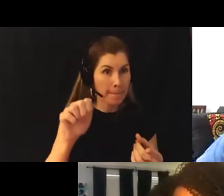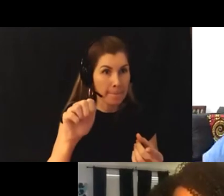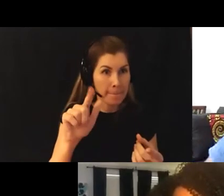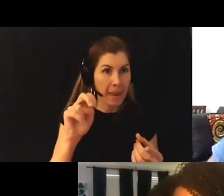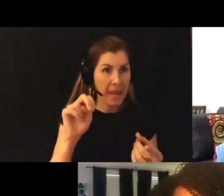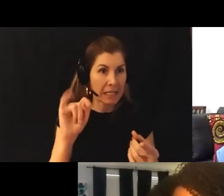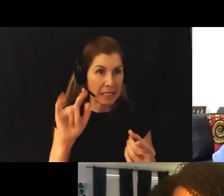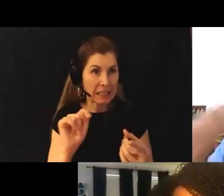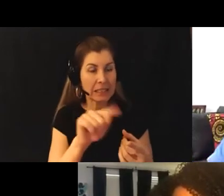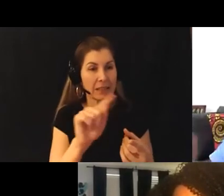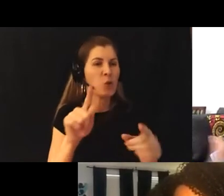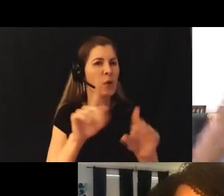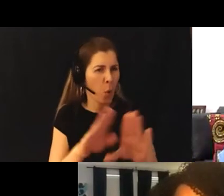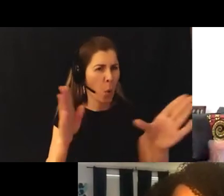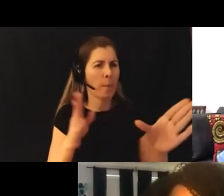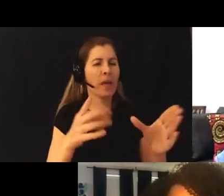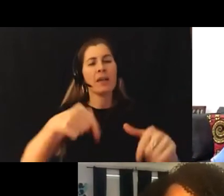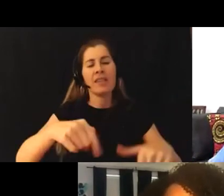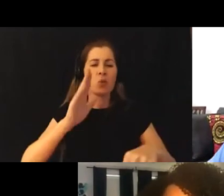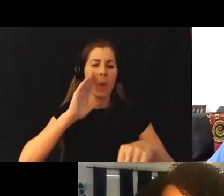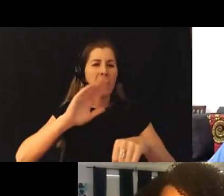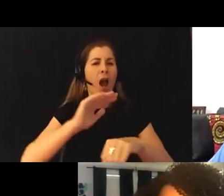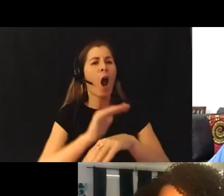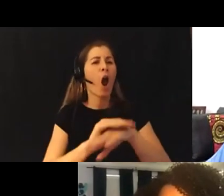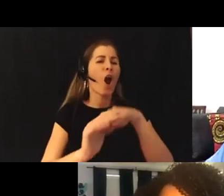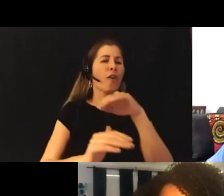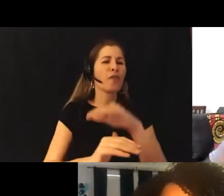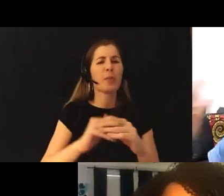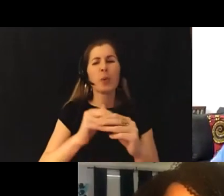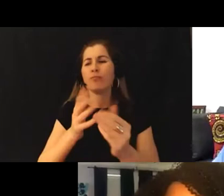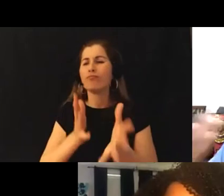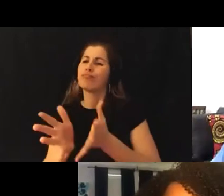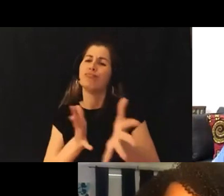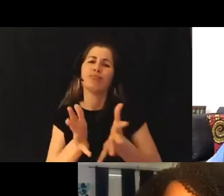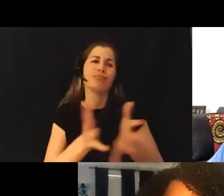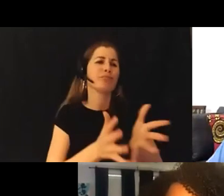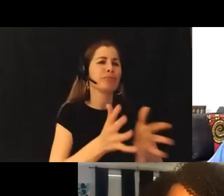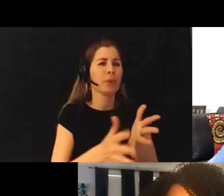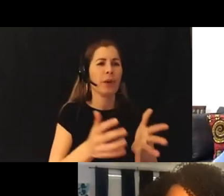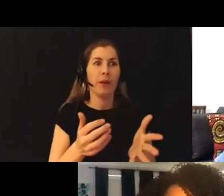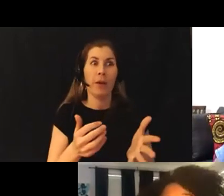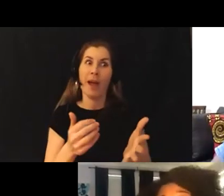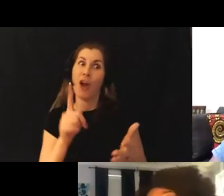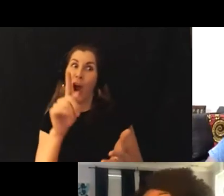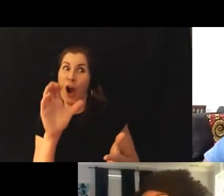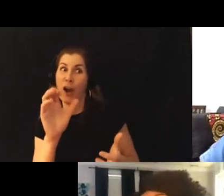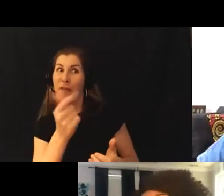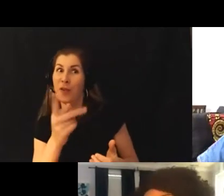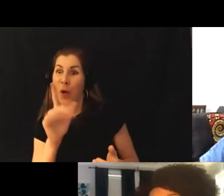be a very comfortable, intimate conversation that we just have a couple hundred people watching.